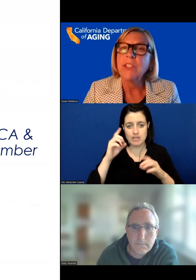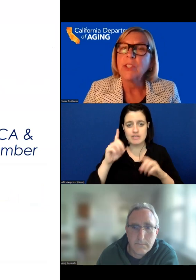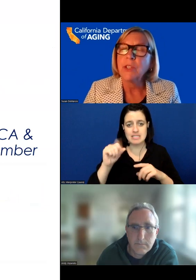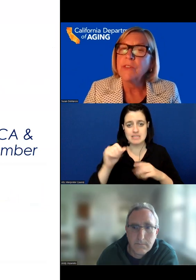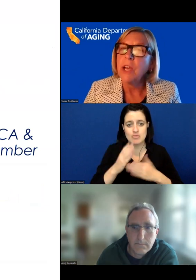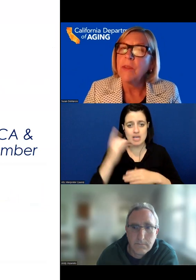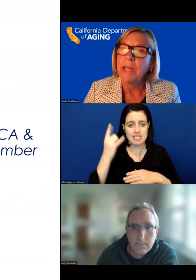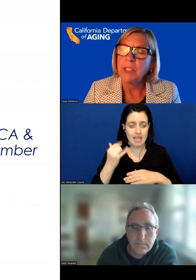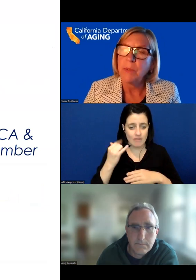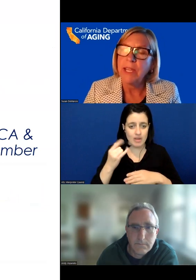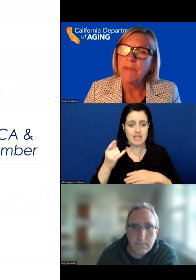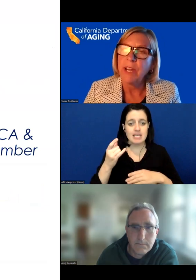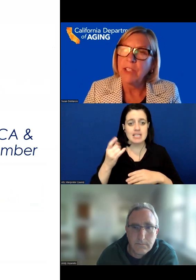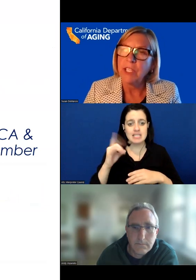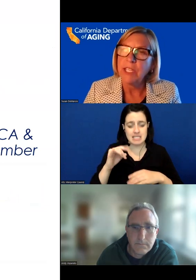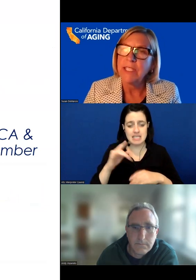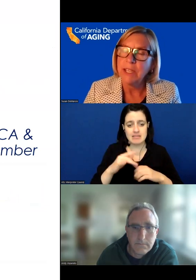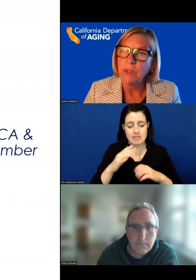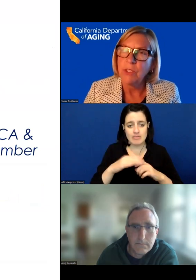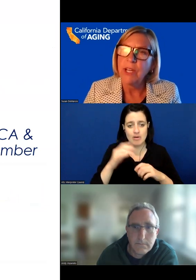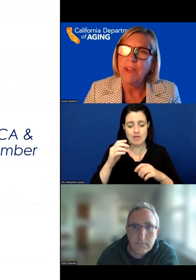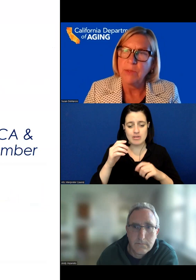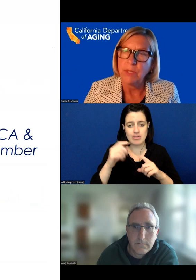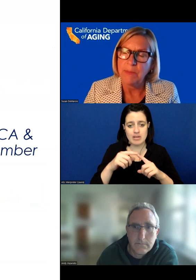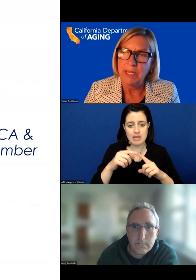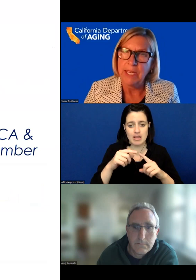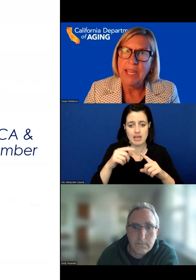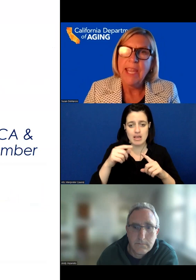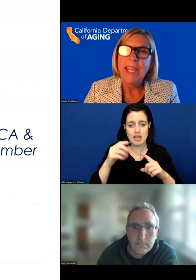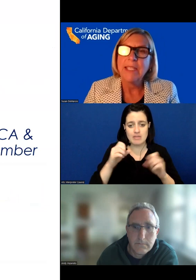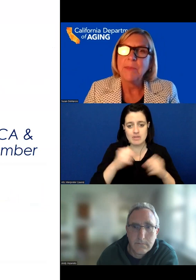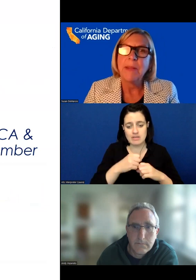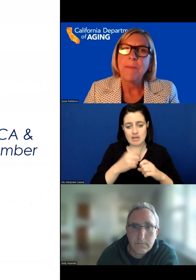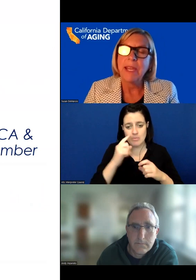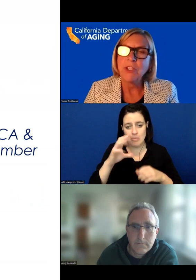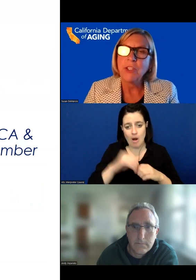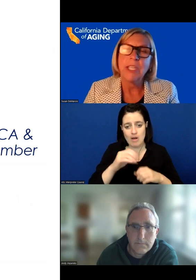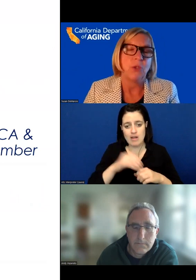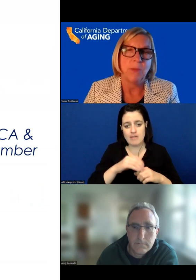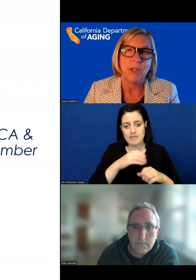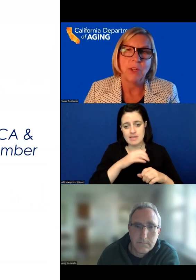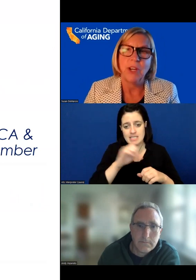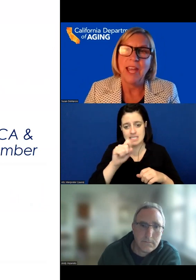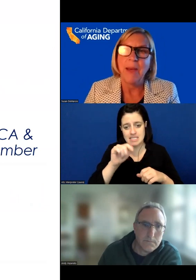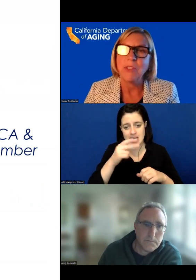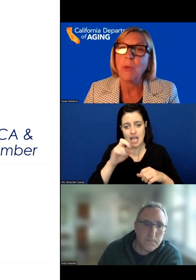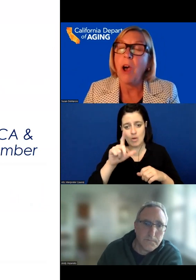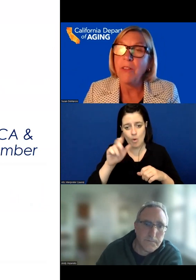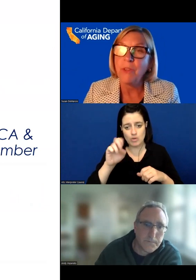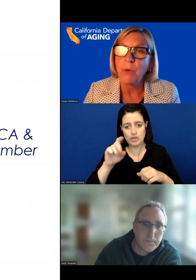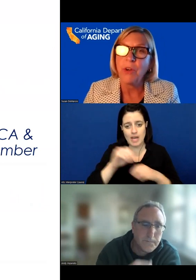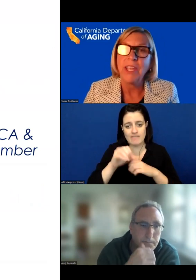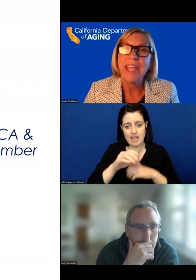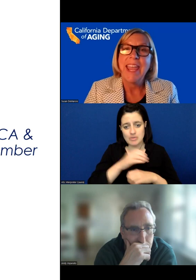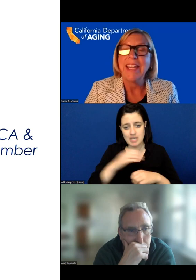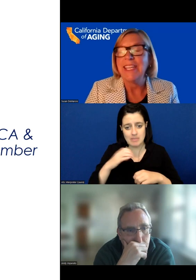He served on the Master Plan for Aging Stakeholder Advisory Committee. He's been a major contributor to all of